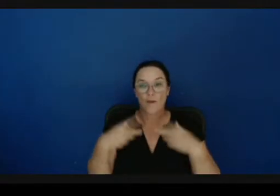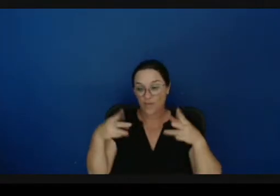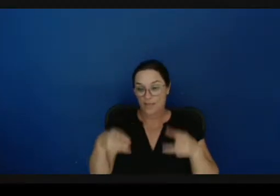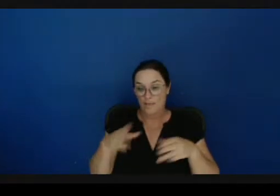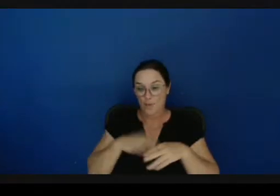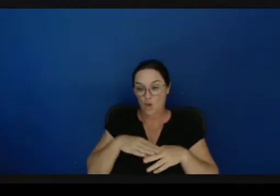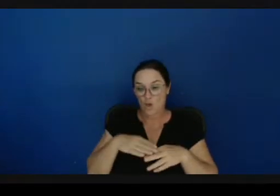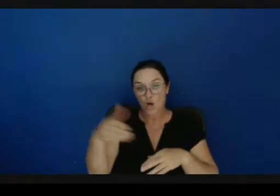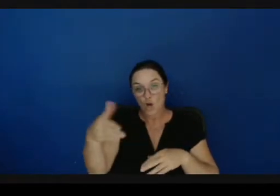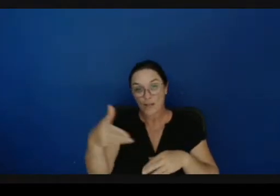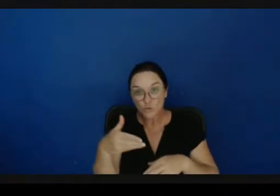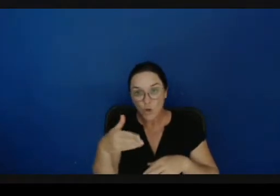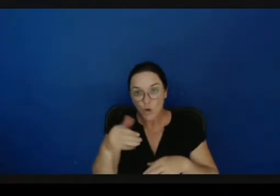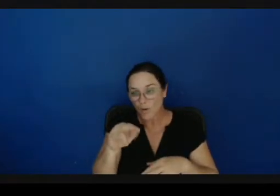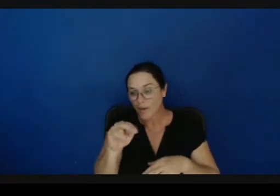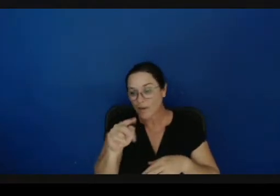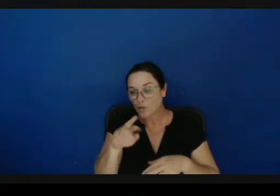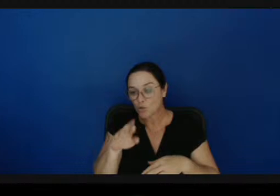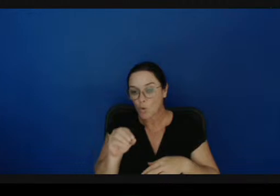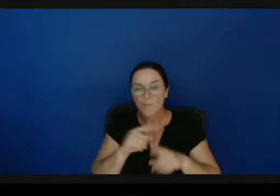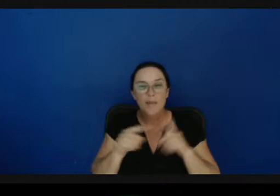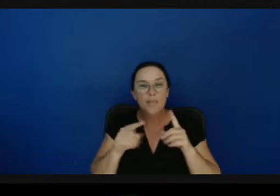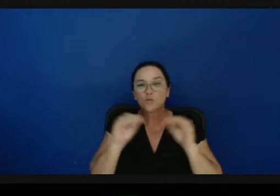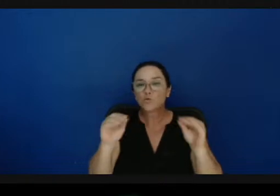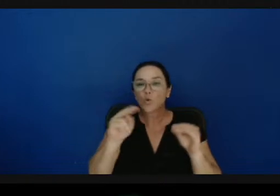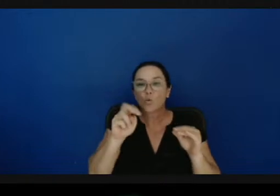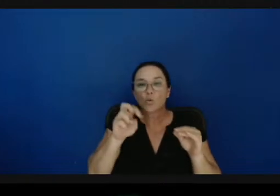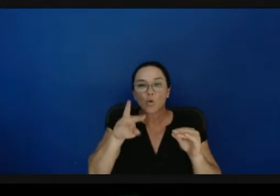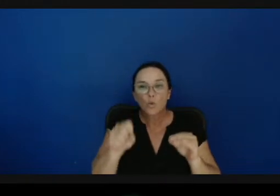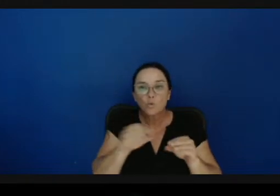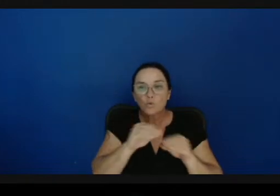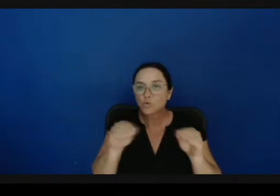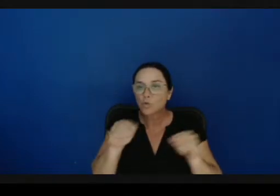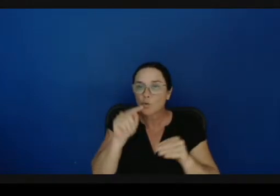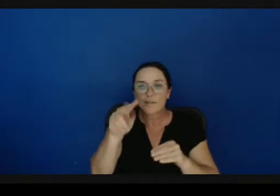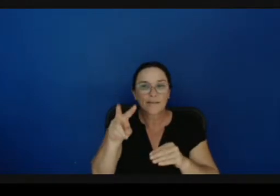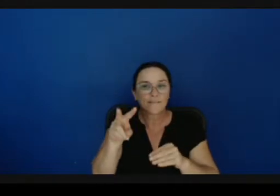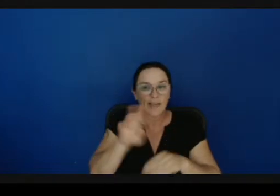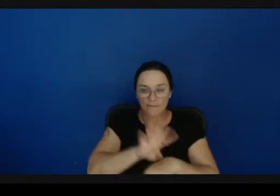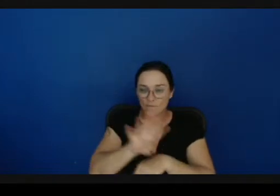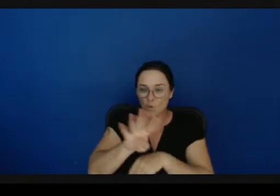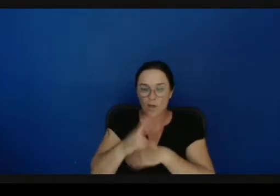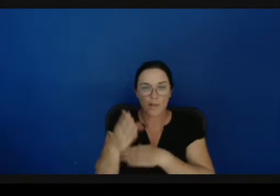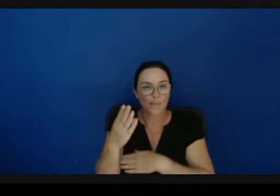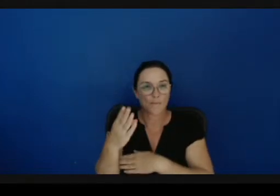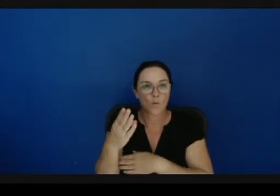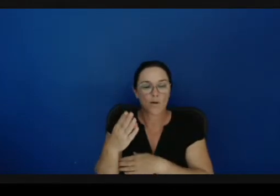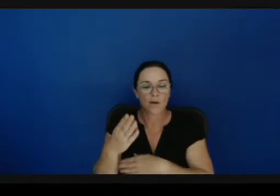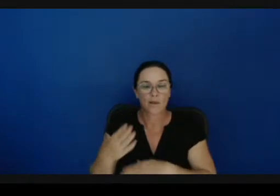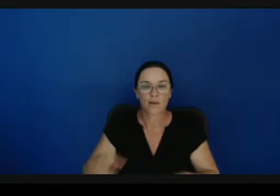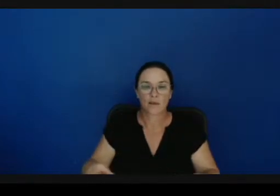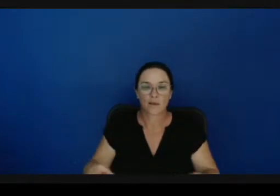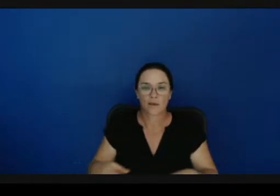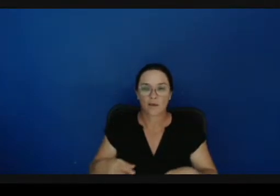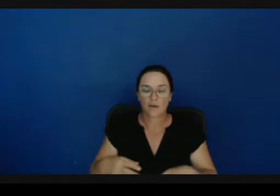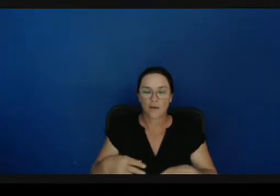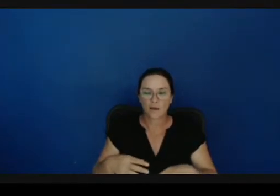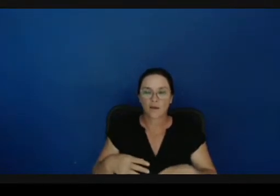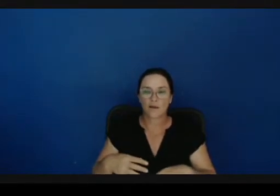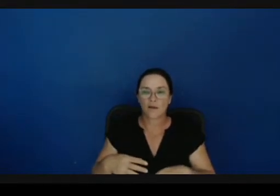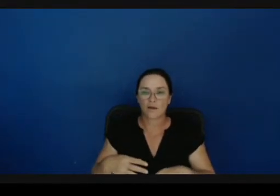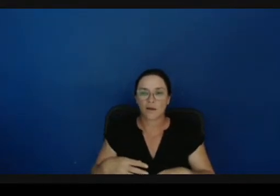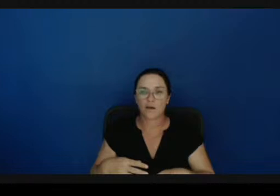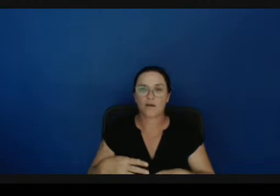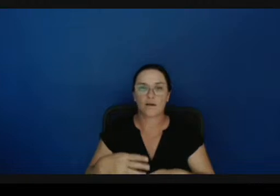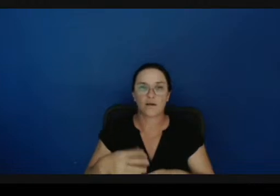was no news media, no TV media operating at 4 o'clock in the morning, so they really relied on